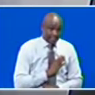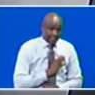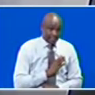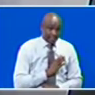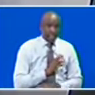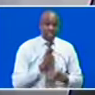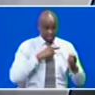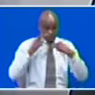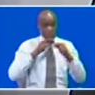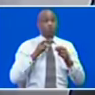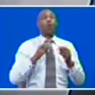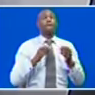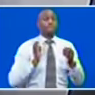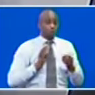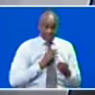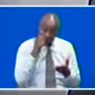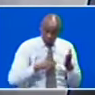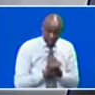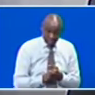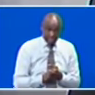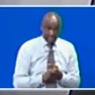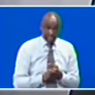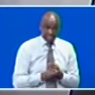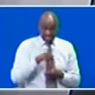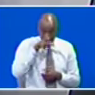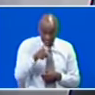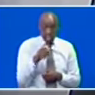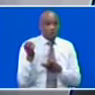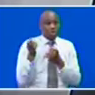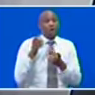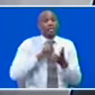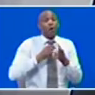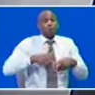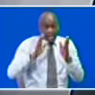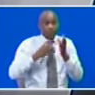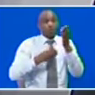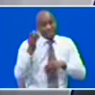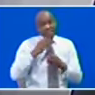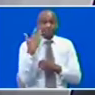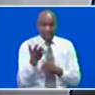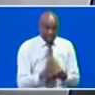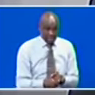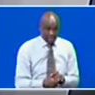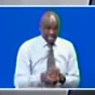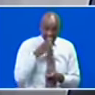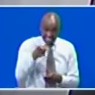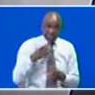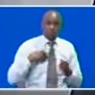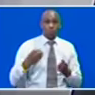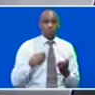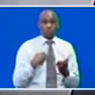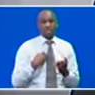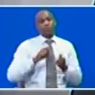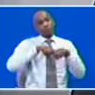Procurement Review Board, that basically says that the process that was used to procure the ballot papers was fundamentally